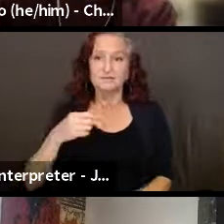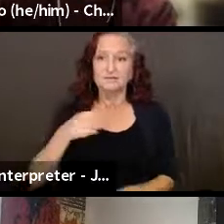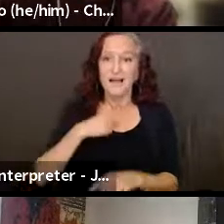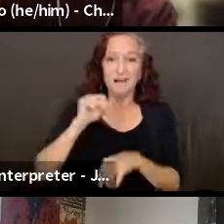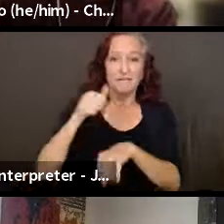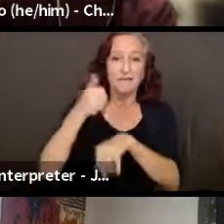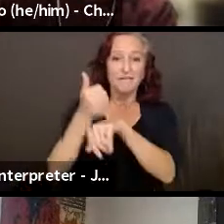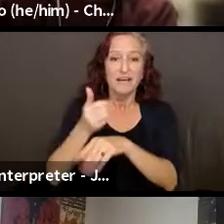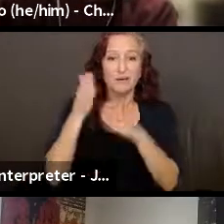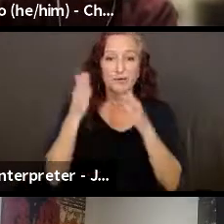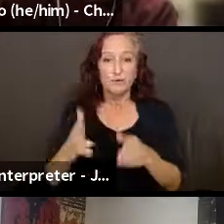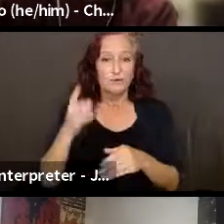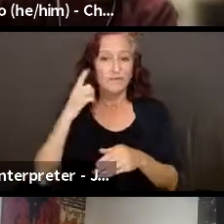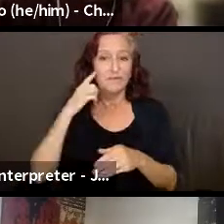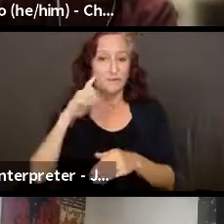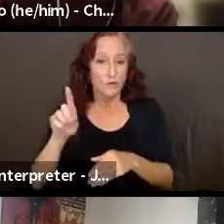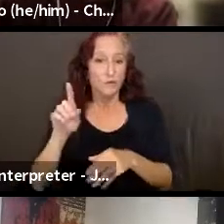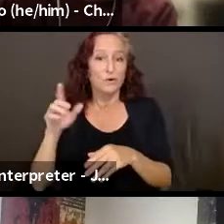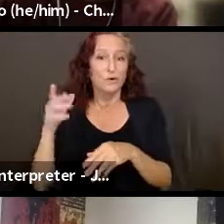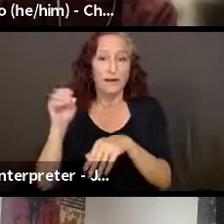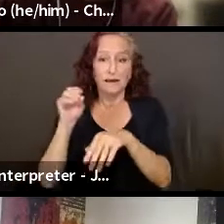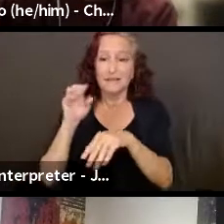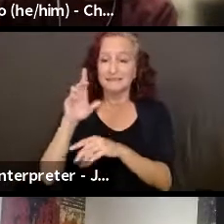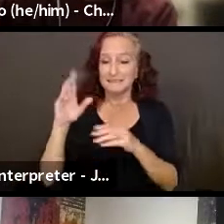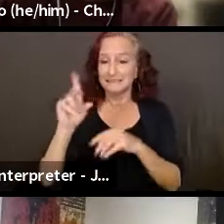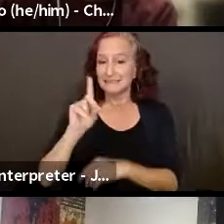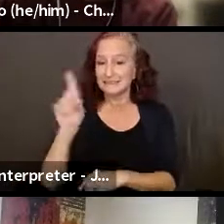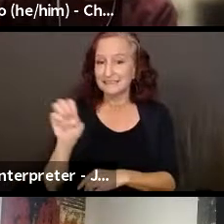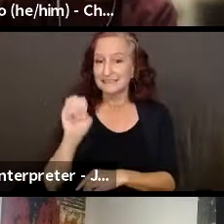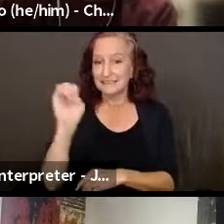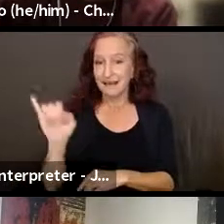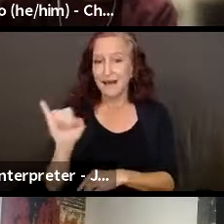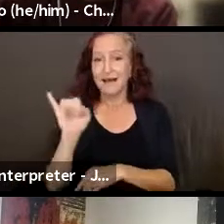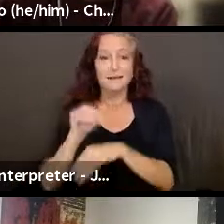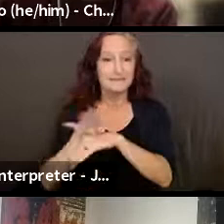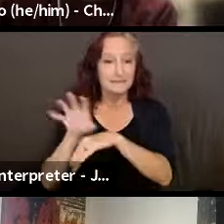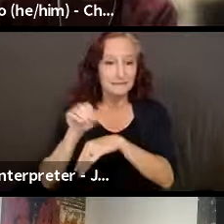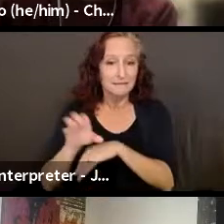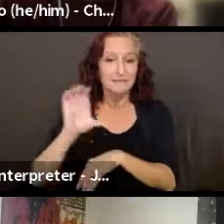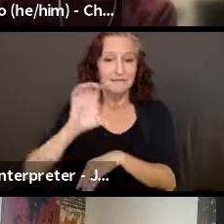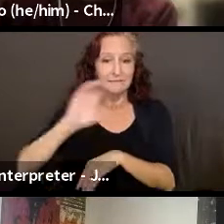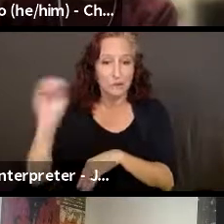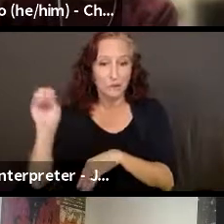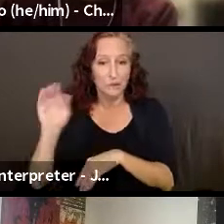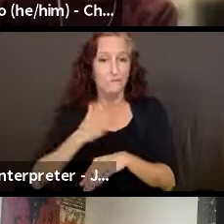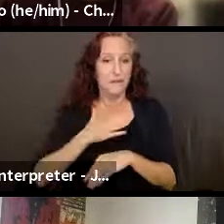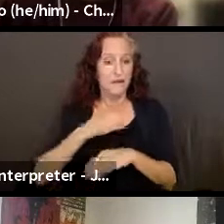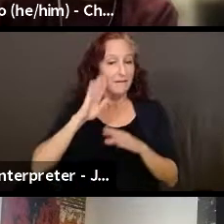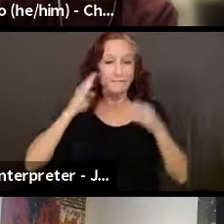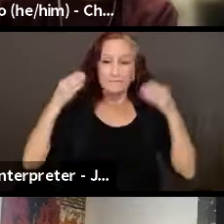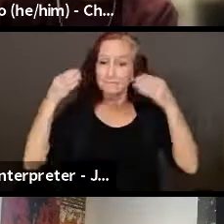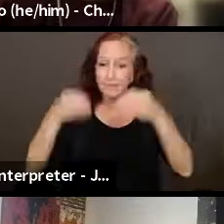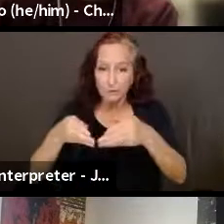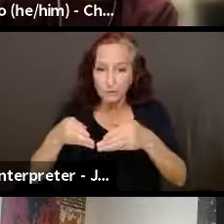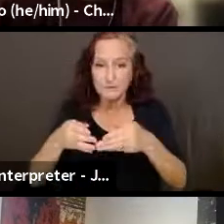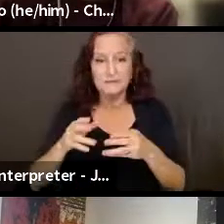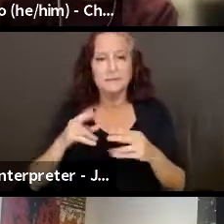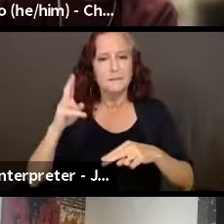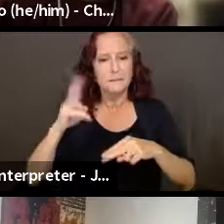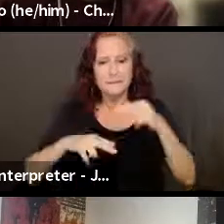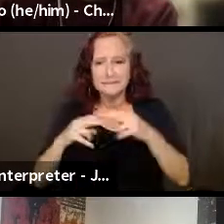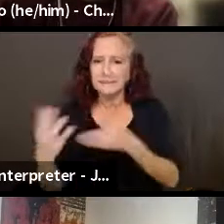BCI for short, which is a diversity, equity, and inclusion consulting firm that's focused on building more